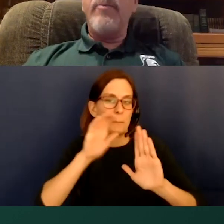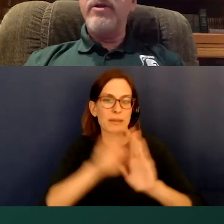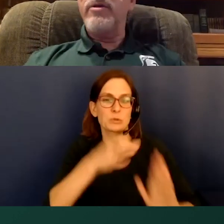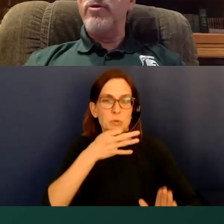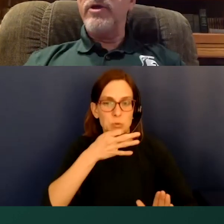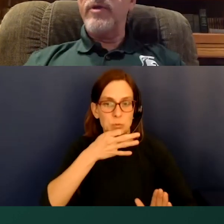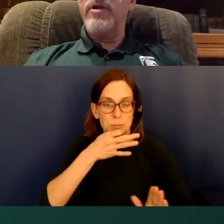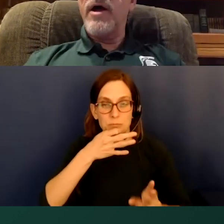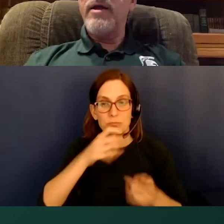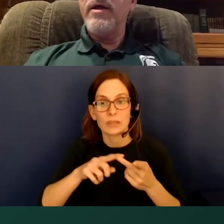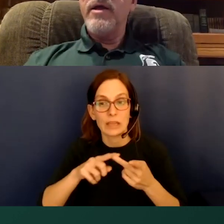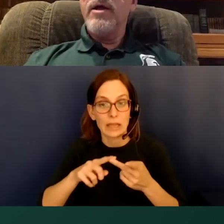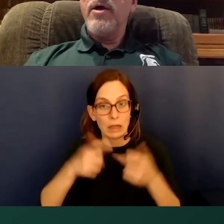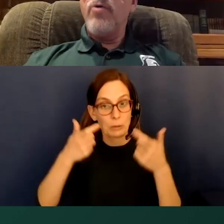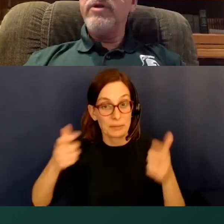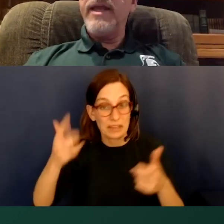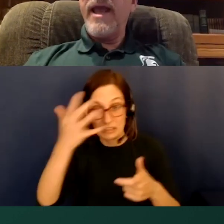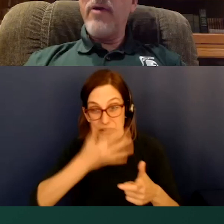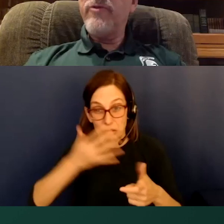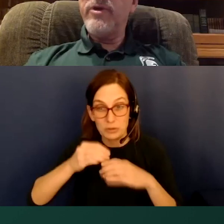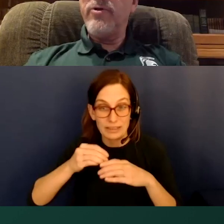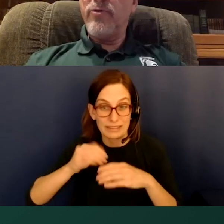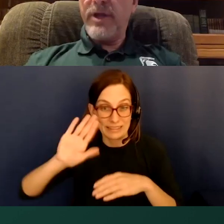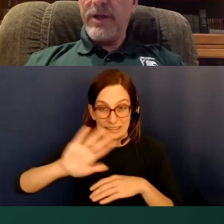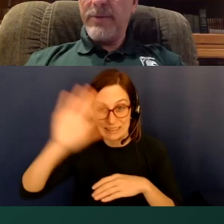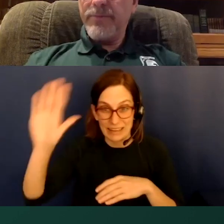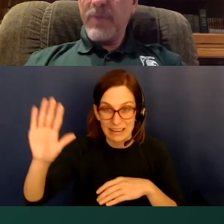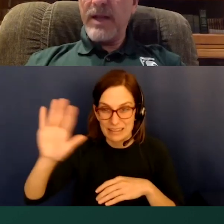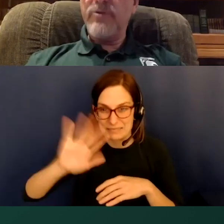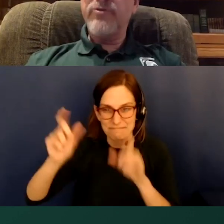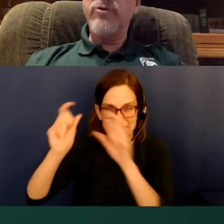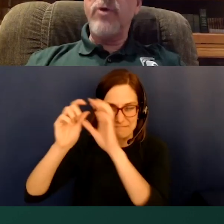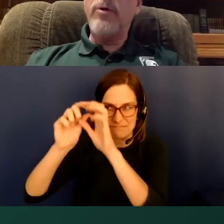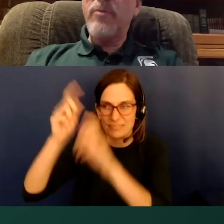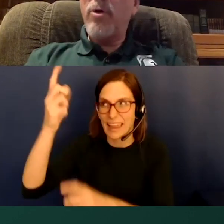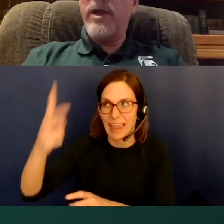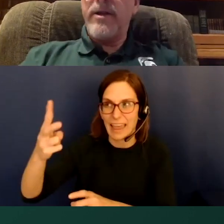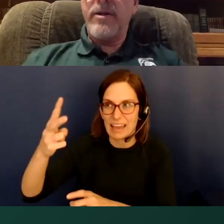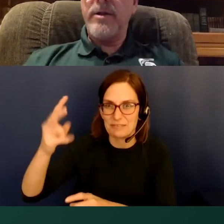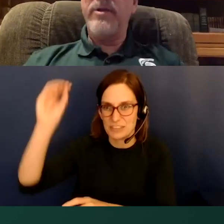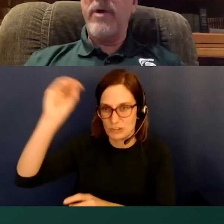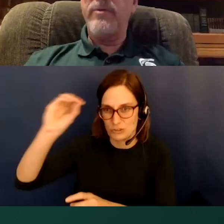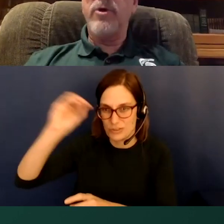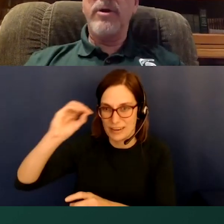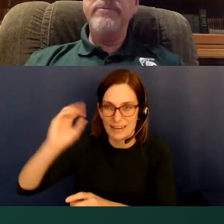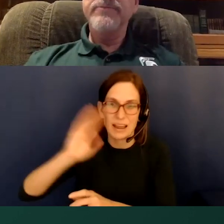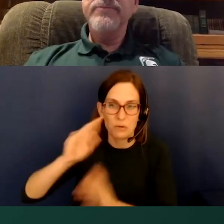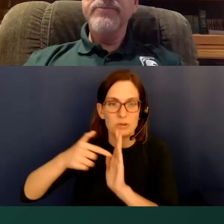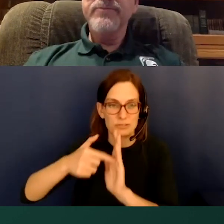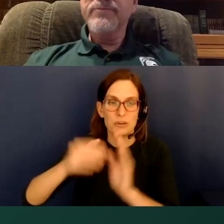answer, how big does it look in the sky? Only half a degree. And I'll show you how small that is later on in the